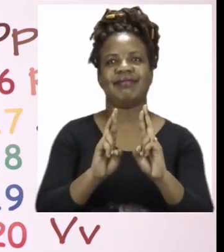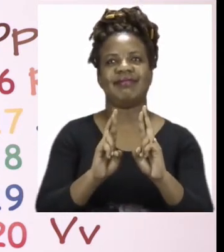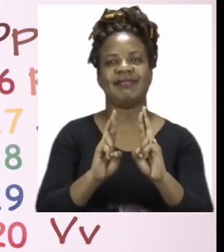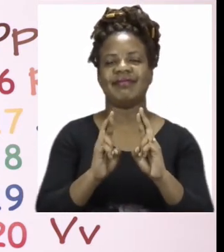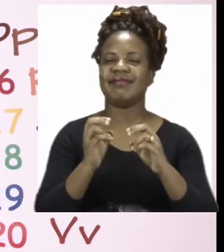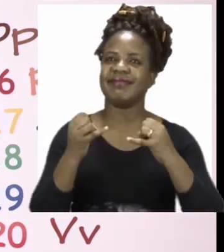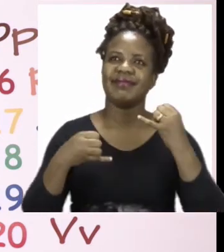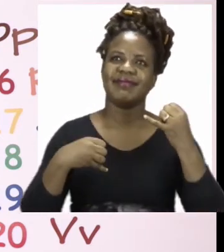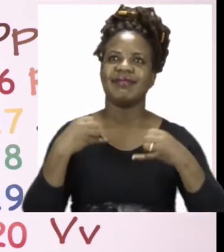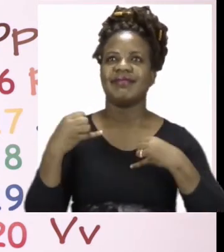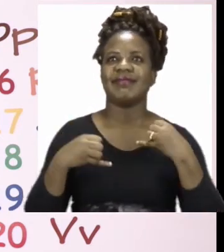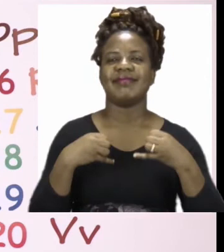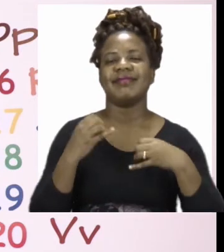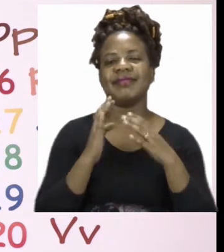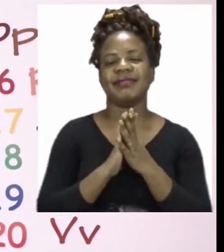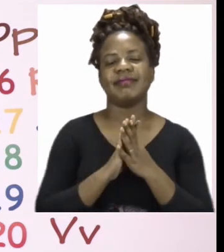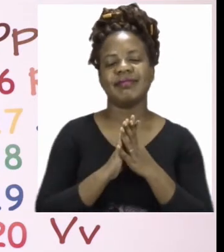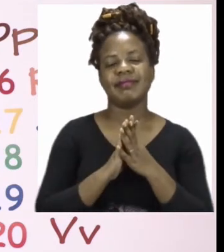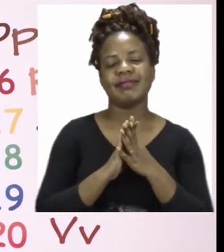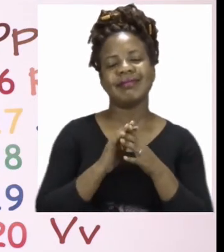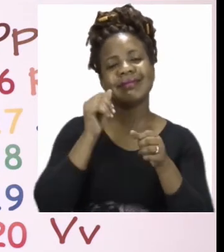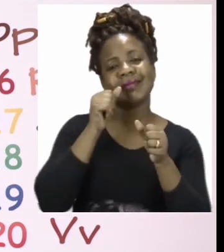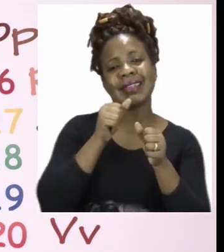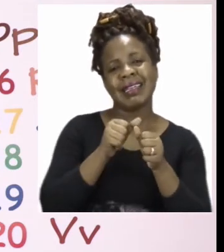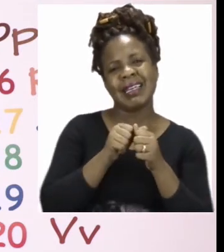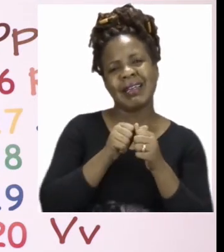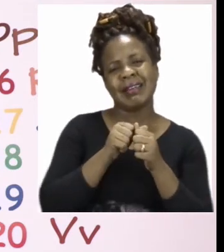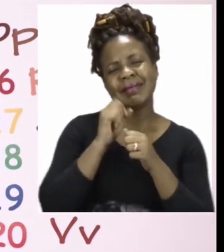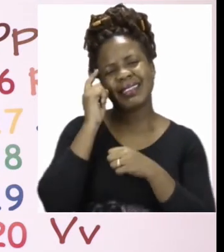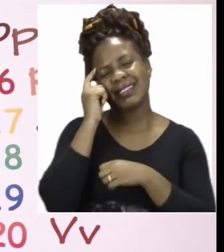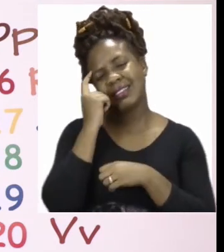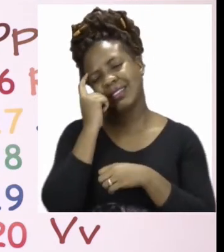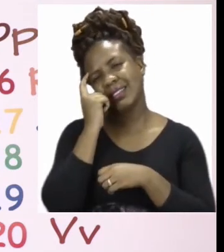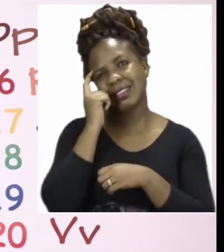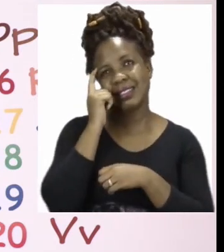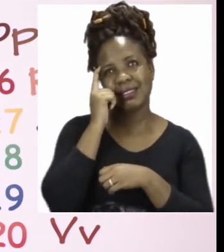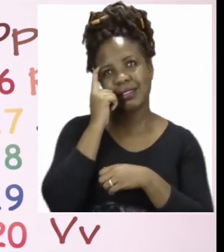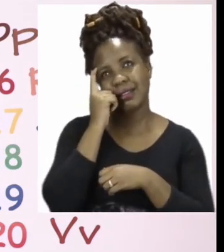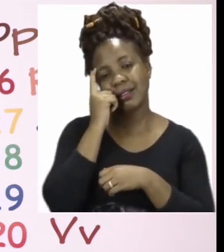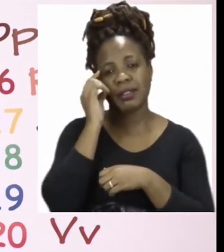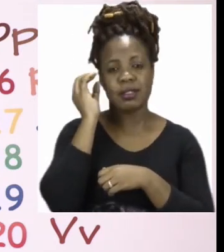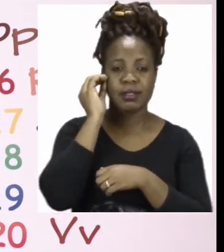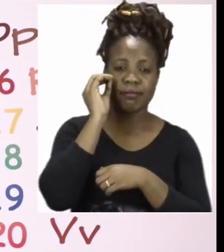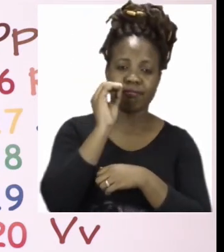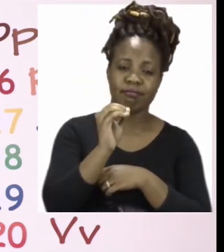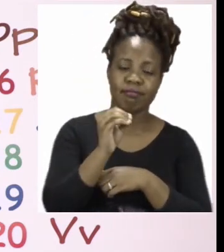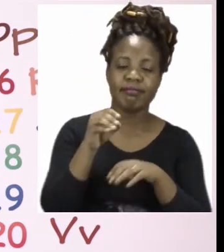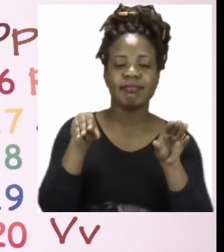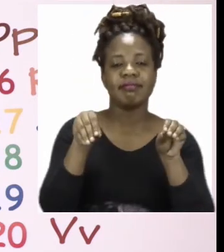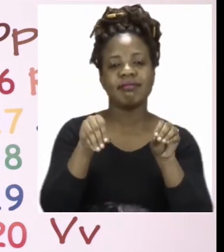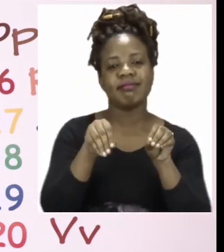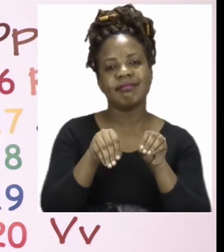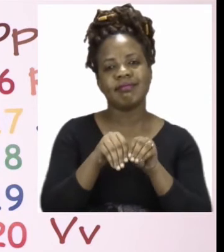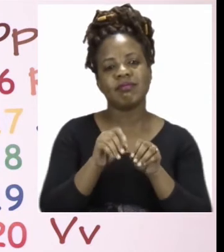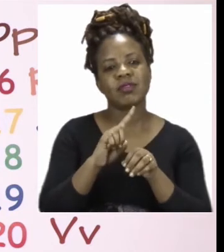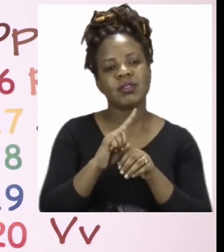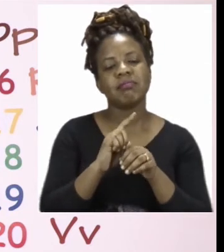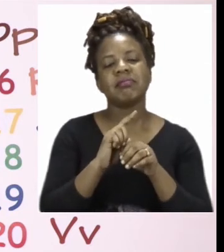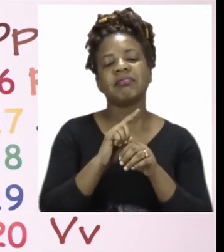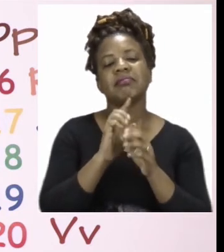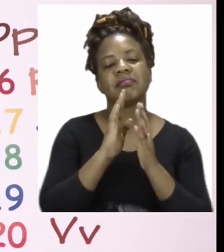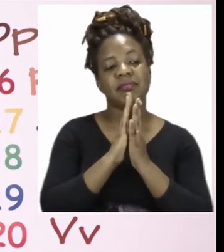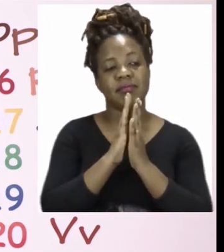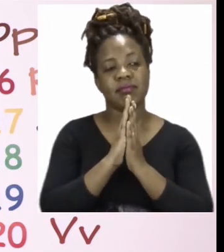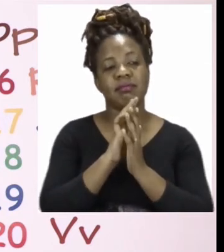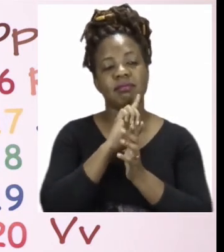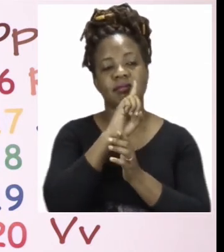if you're not sure or you can't remember what to do, you can always ask an adult for help.